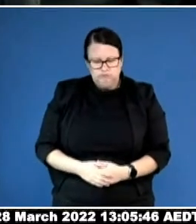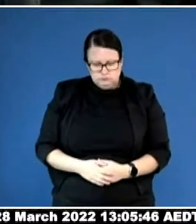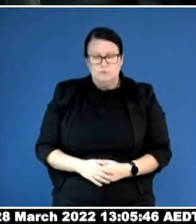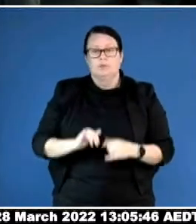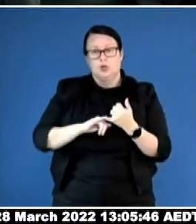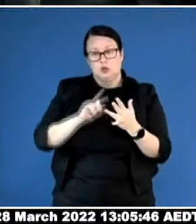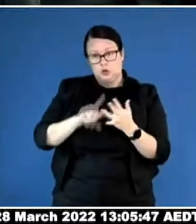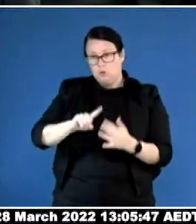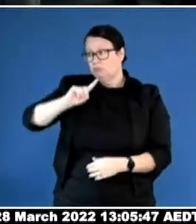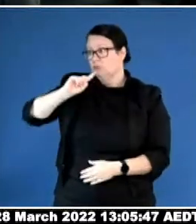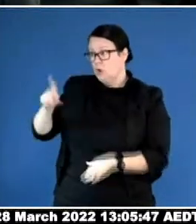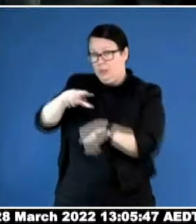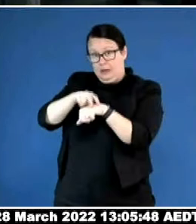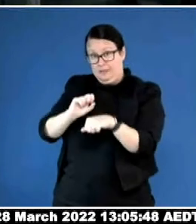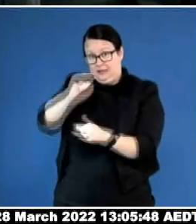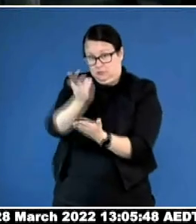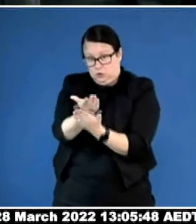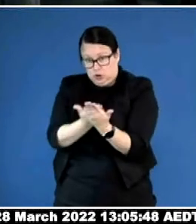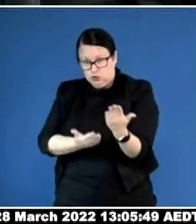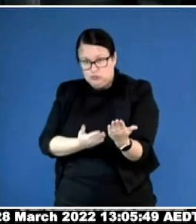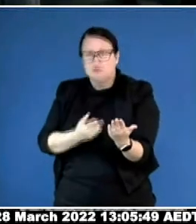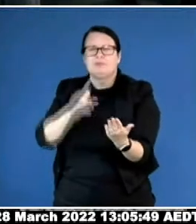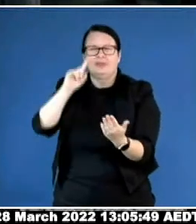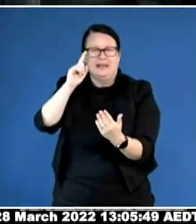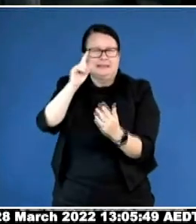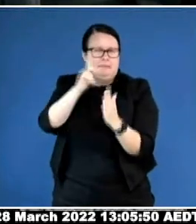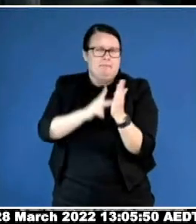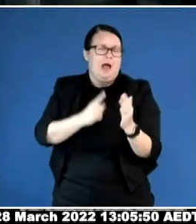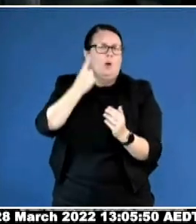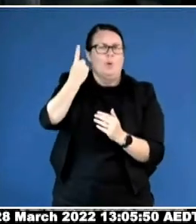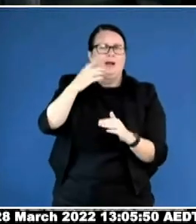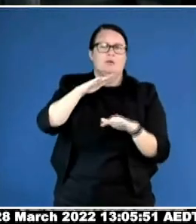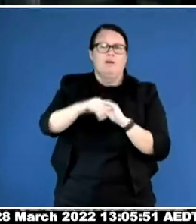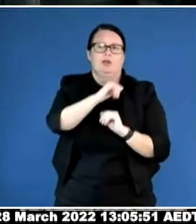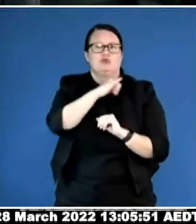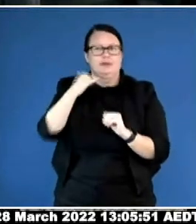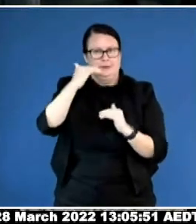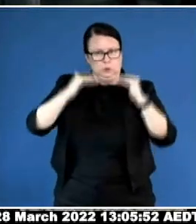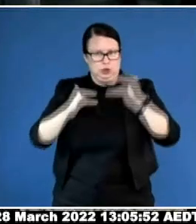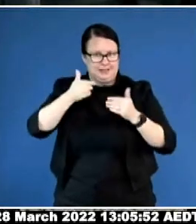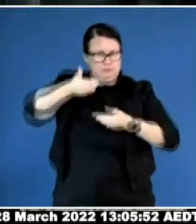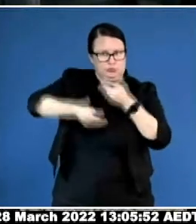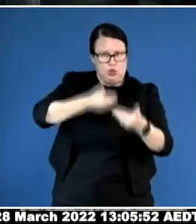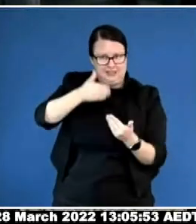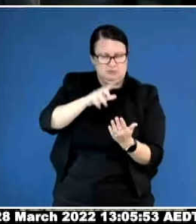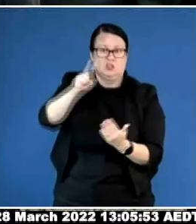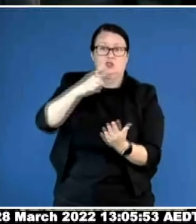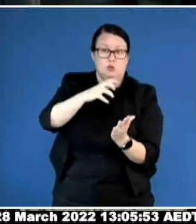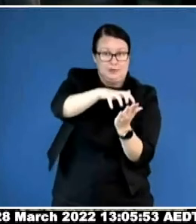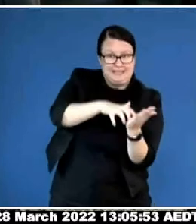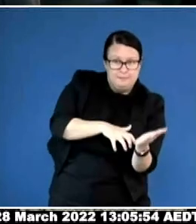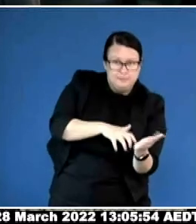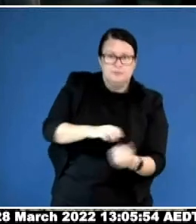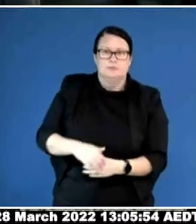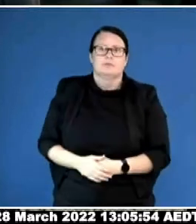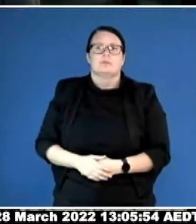statement is step one in a criminal justice process. The criminal charges ended up being